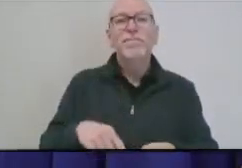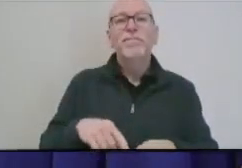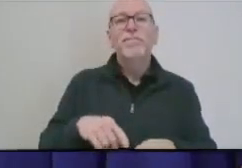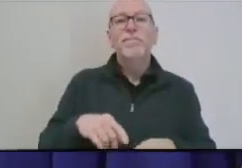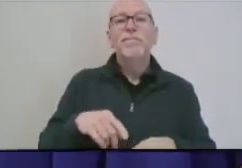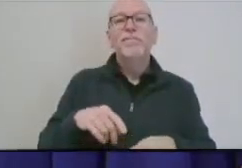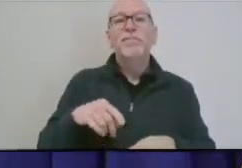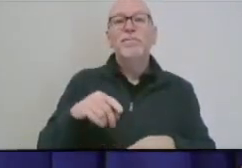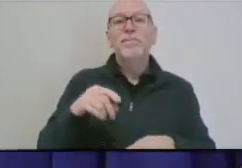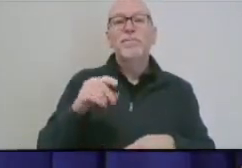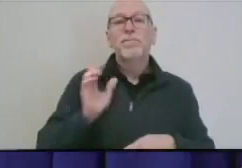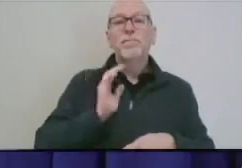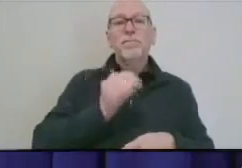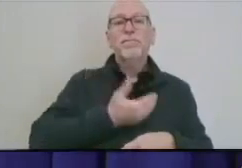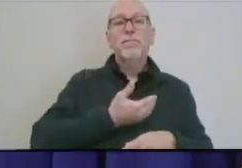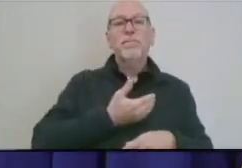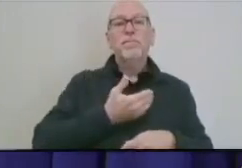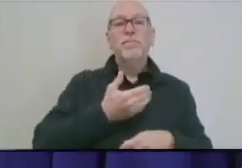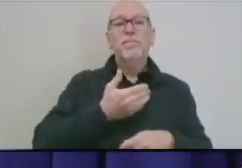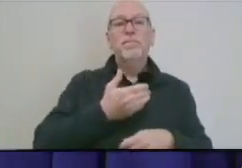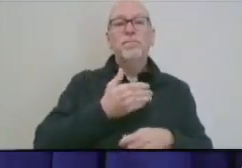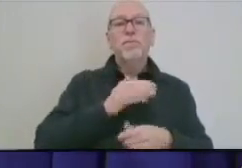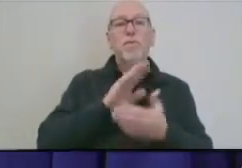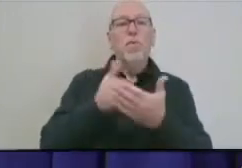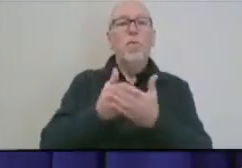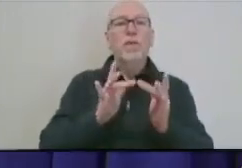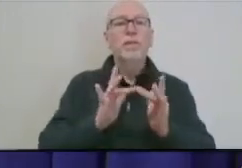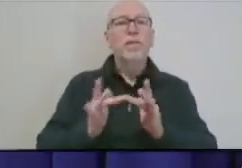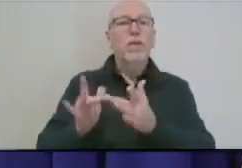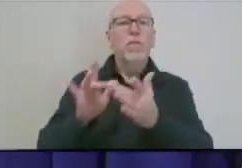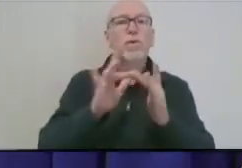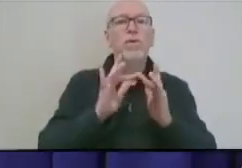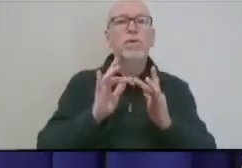You know, our whole network